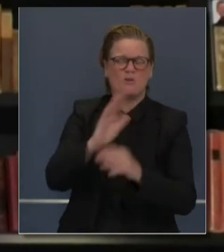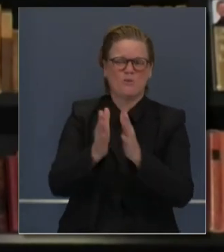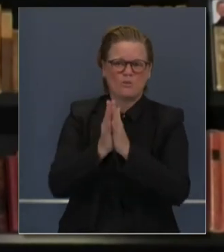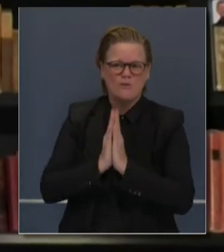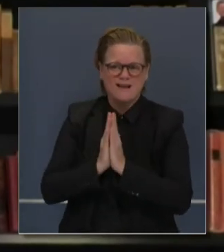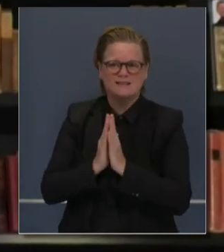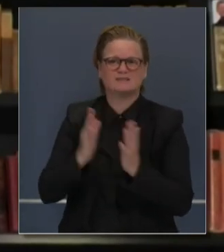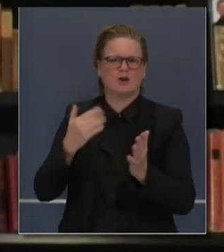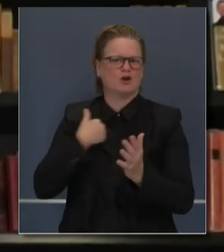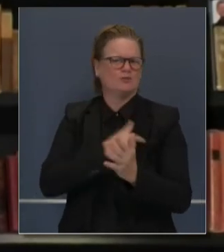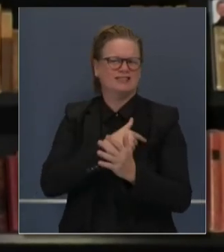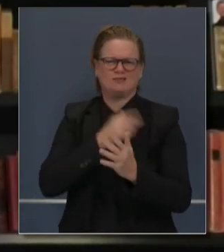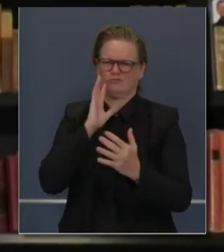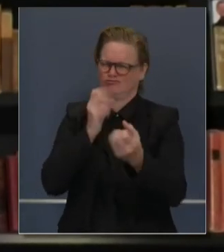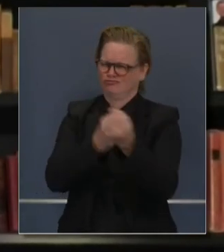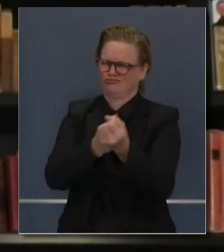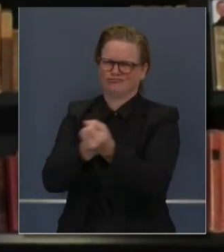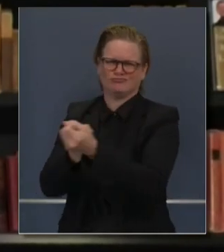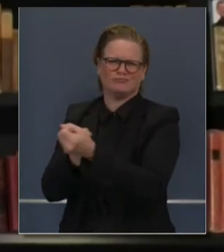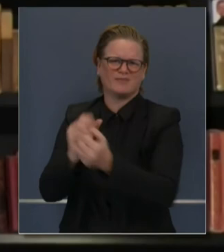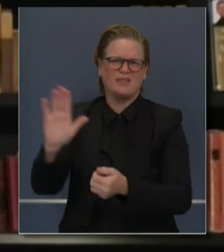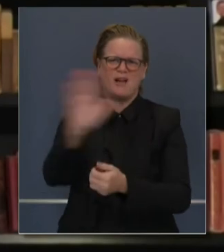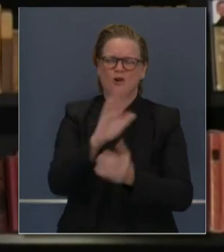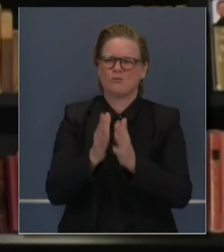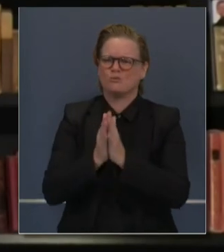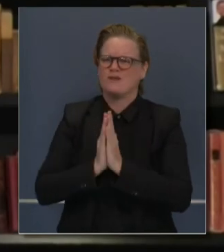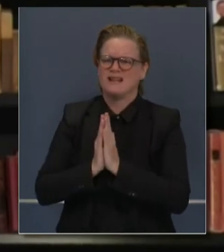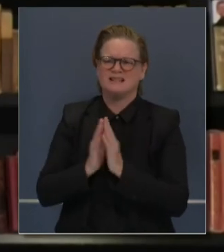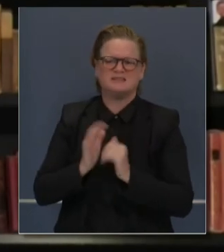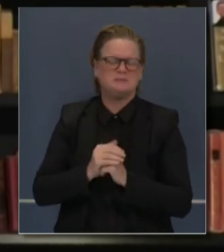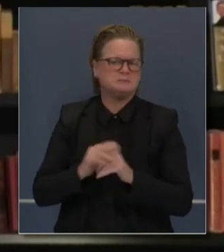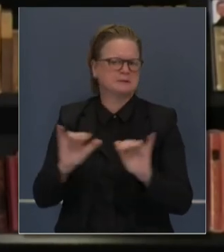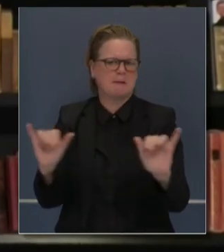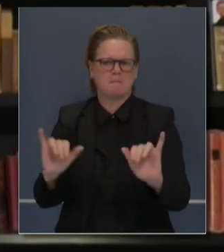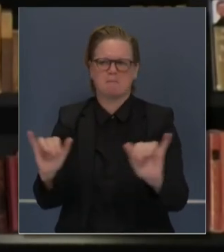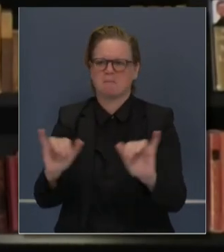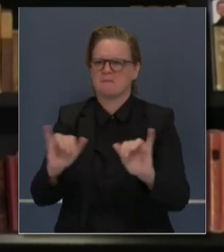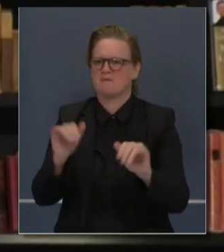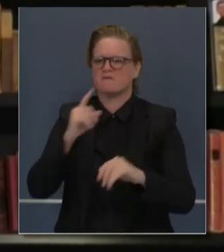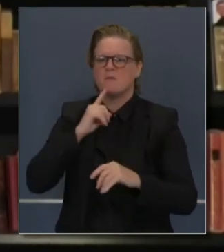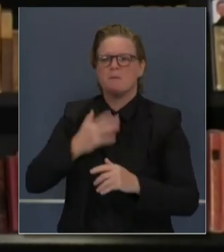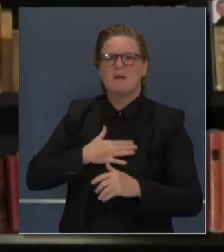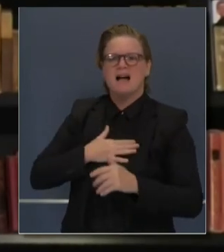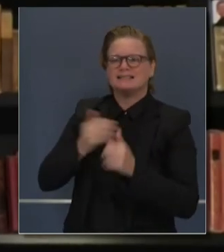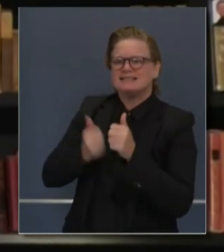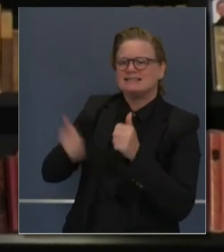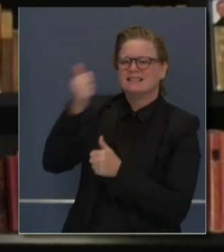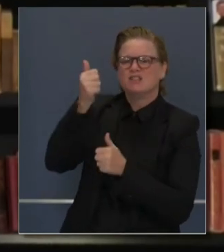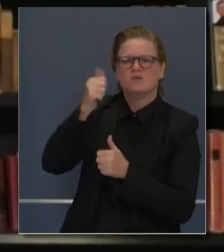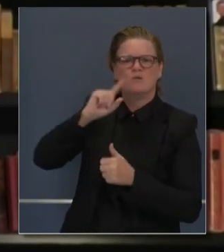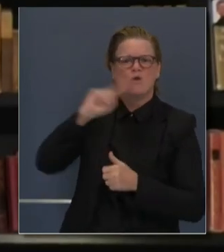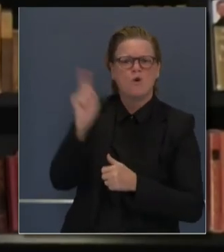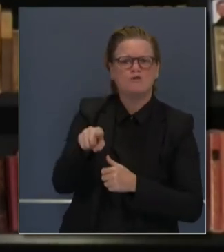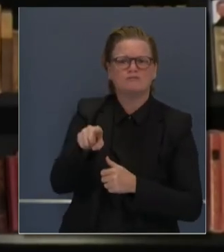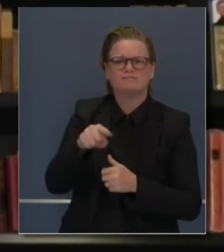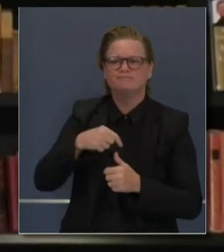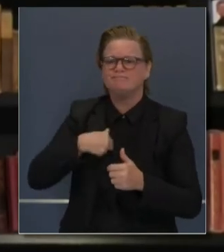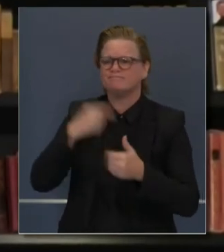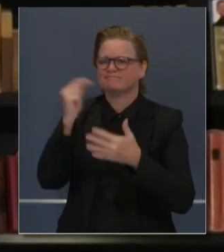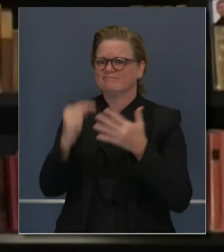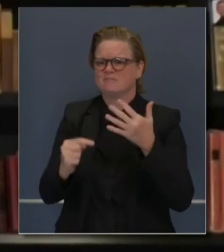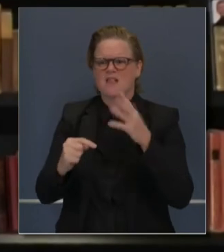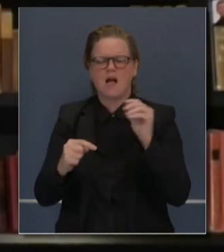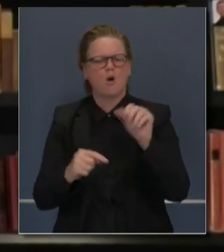to all the other supports that we had advanced, either through executive order or through philanthropy. We talked a lot about last week